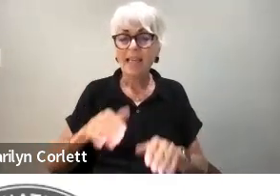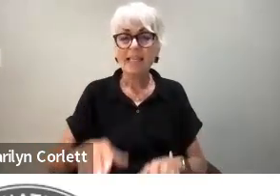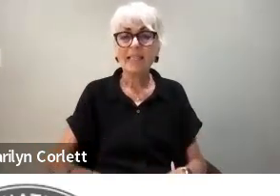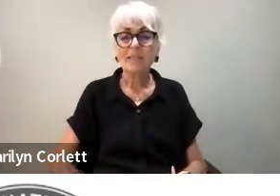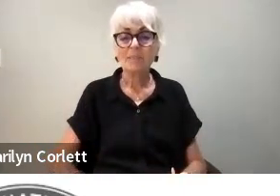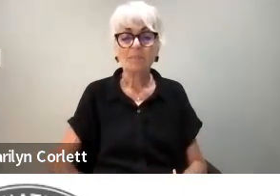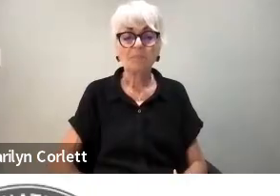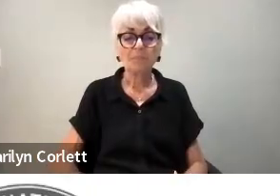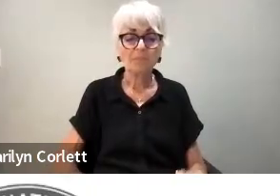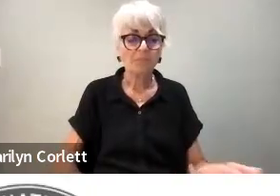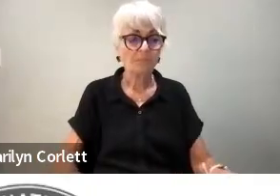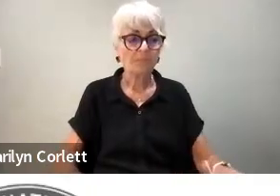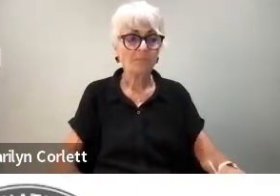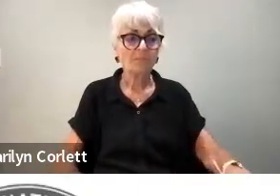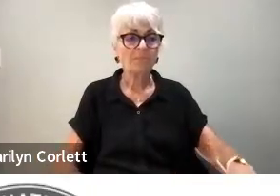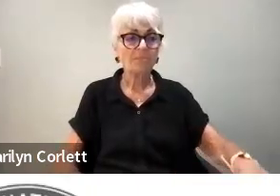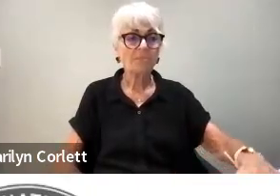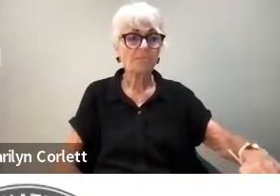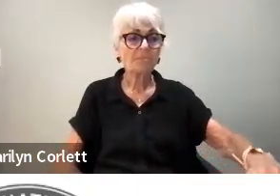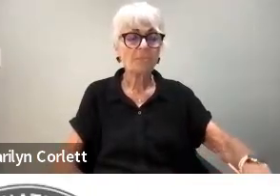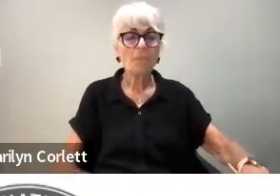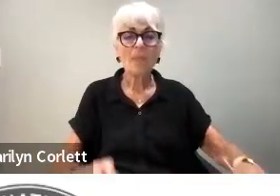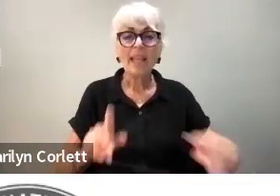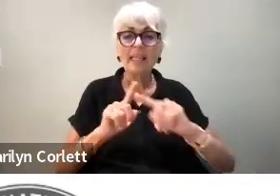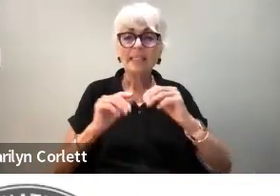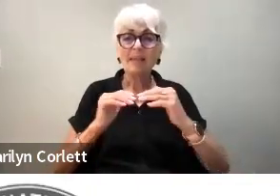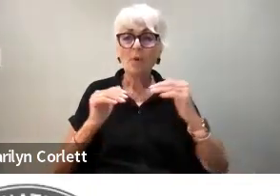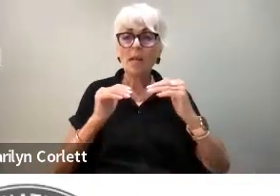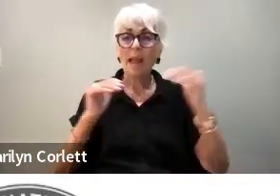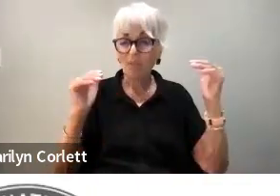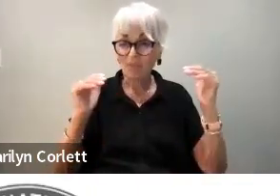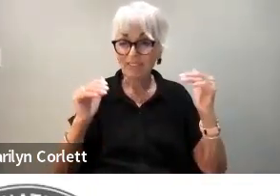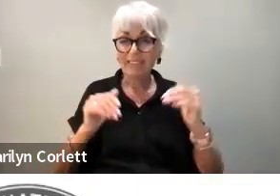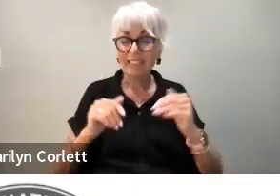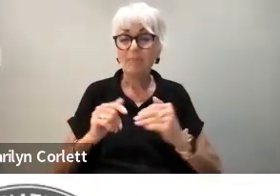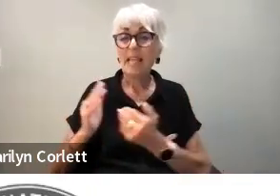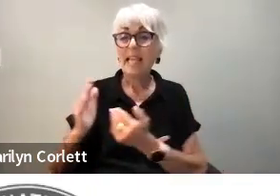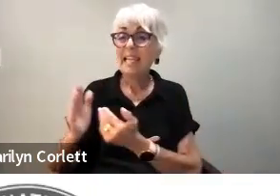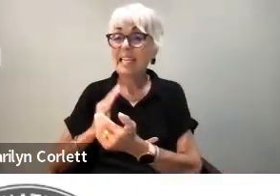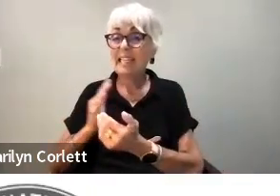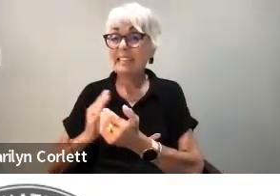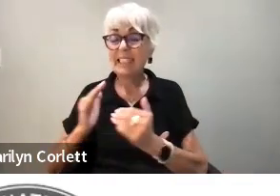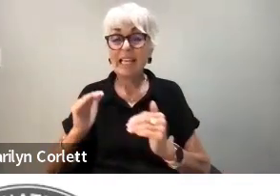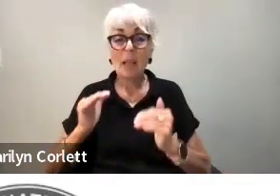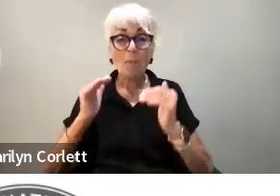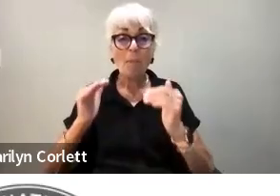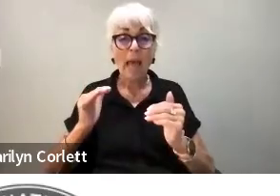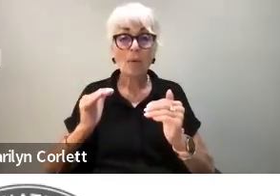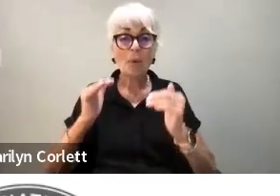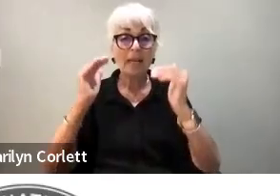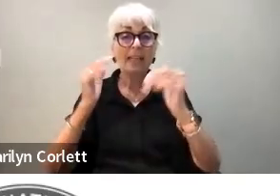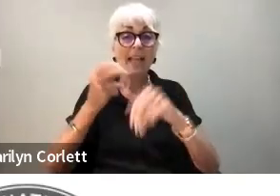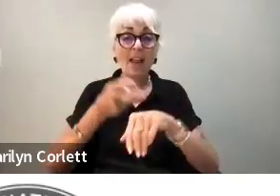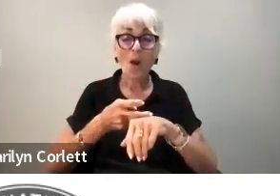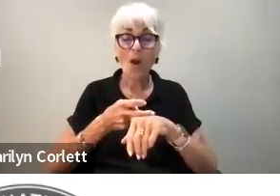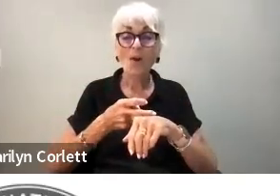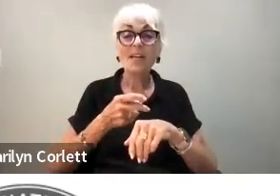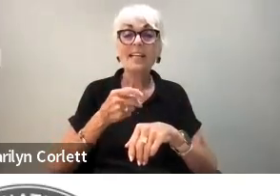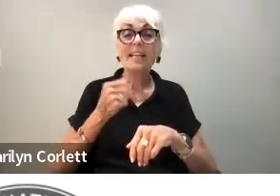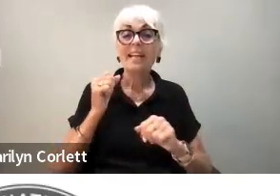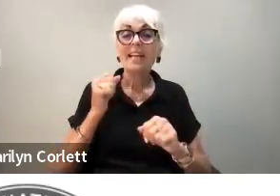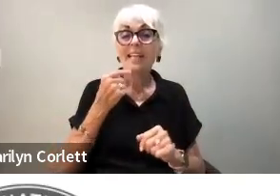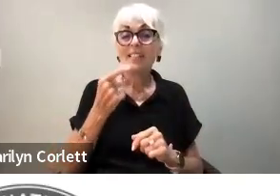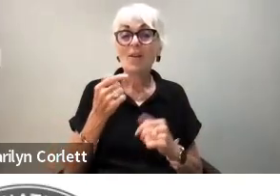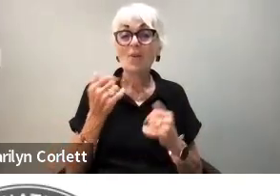like different levels, so there's easy, moderate, and hard. Um, I can tell you right now, I just got back